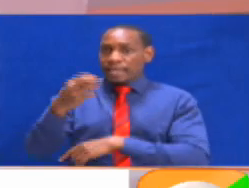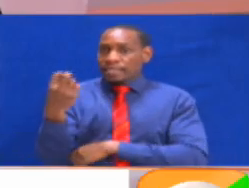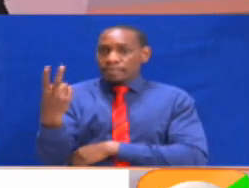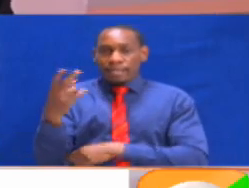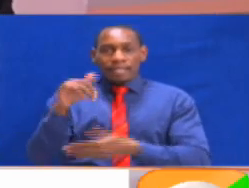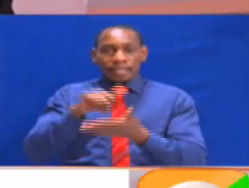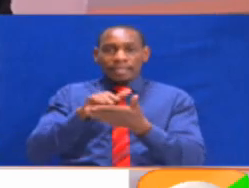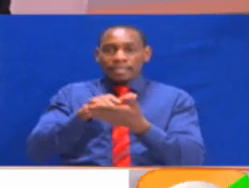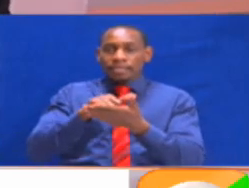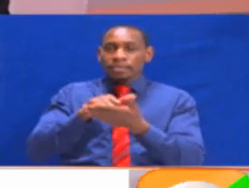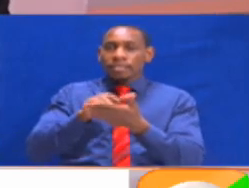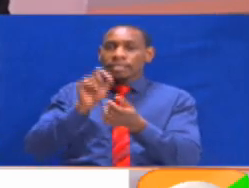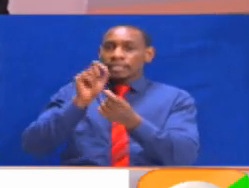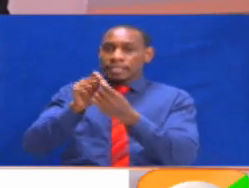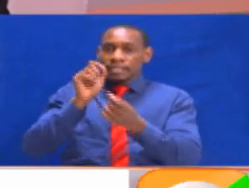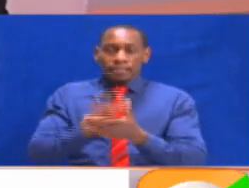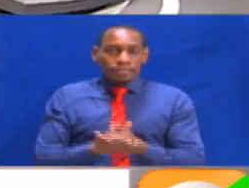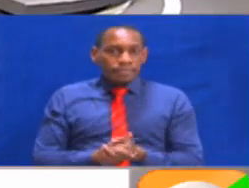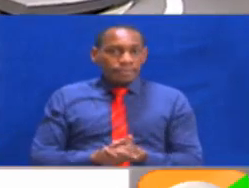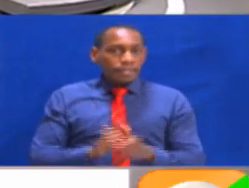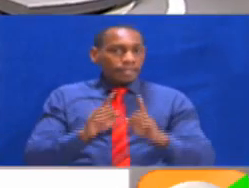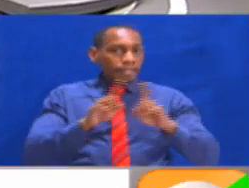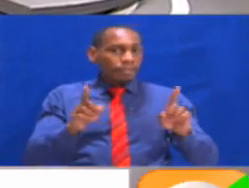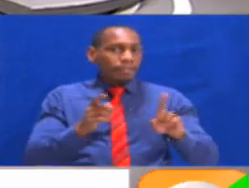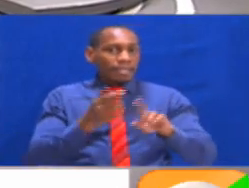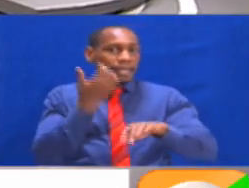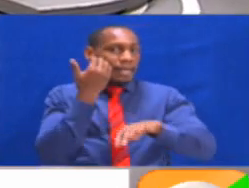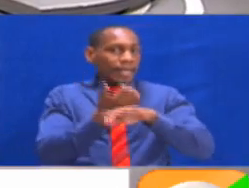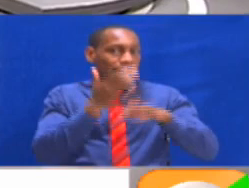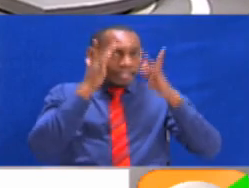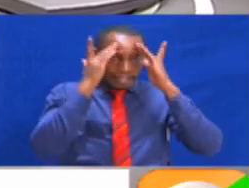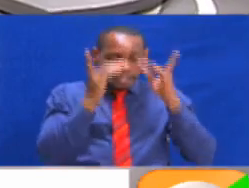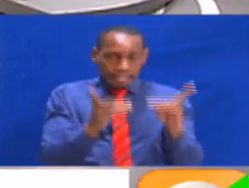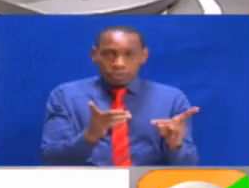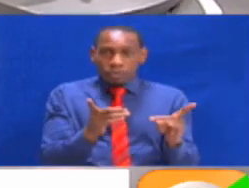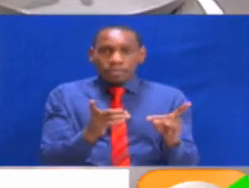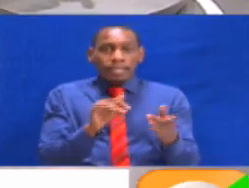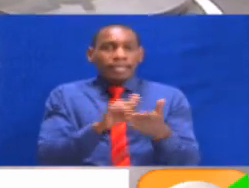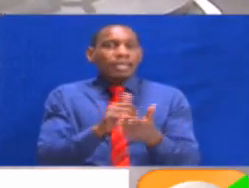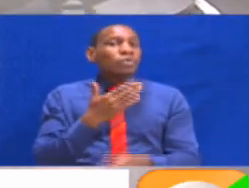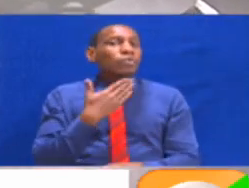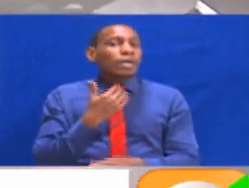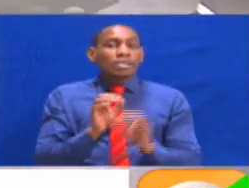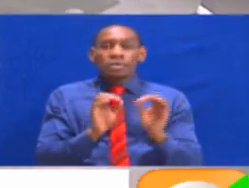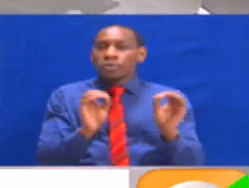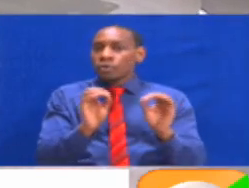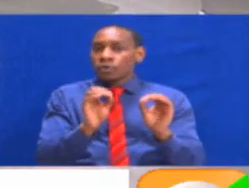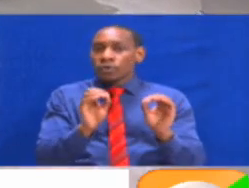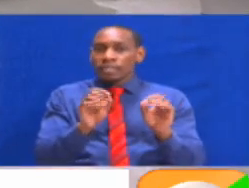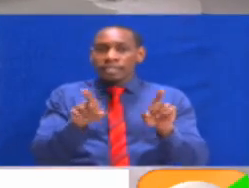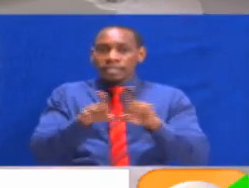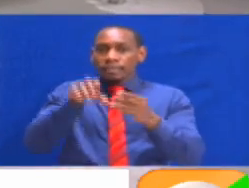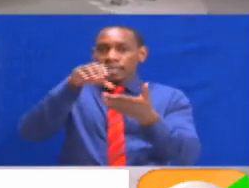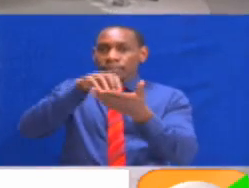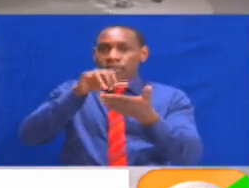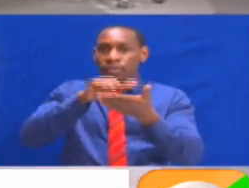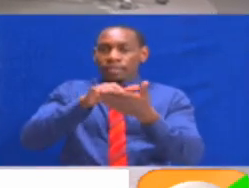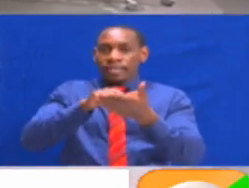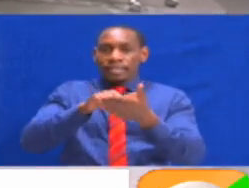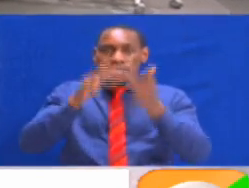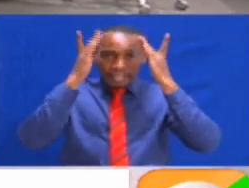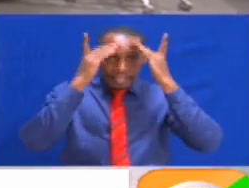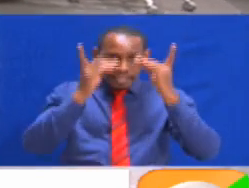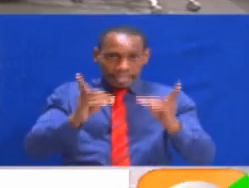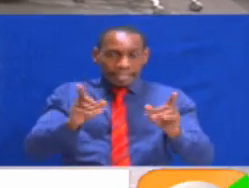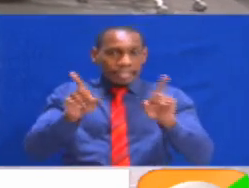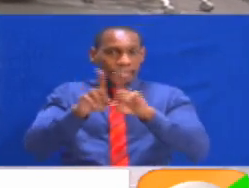it's Mateso. But it's a tough call, Linus. I mean, you don't want to be in the shoes of the people who have to make these calls,